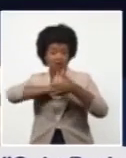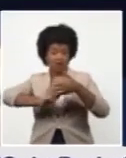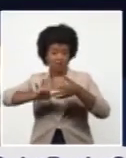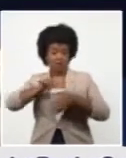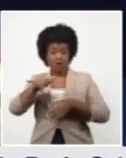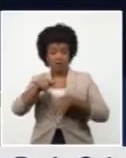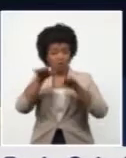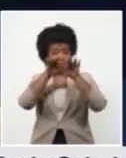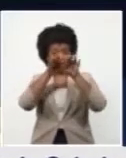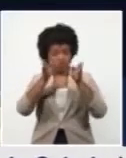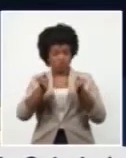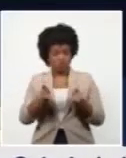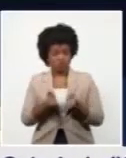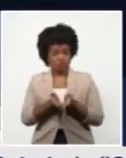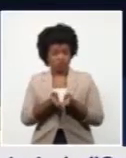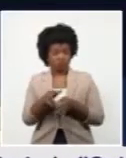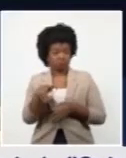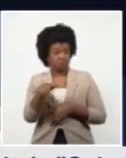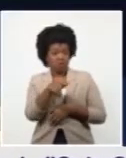not decrease.